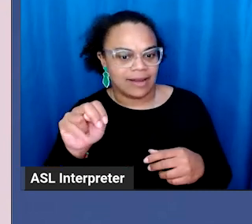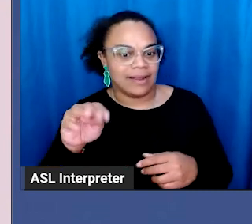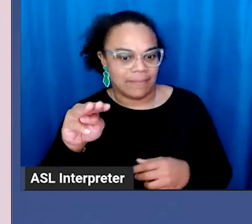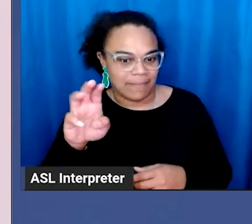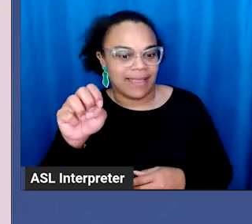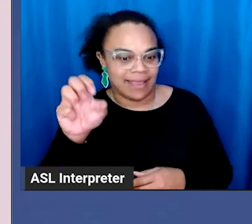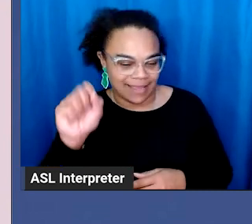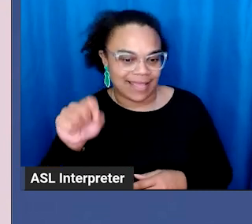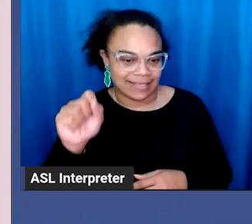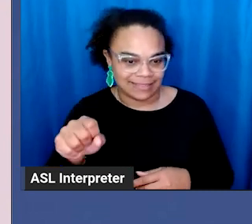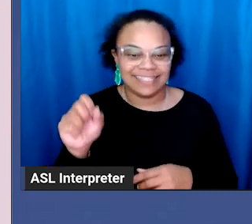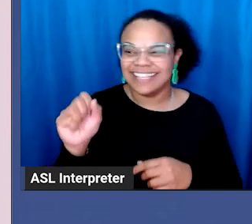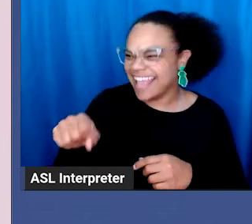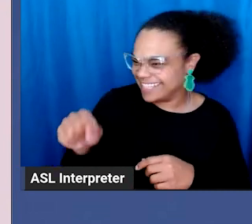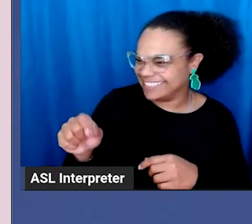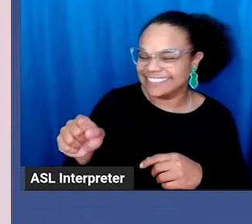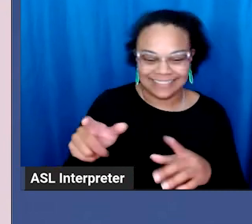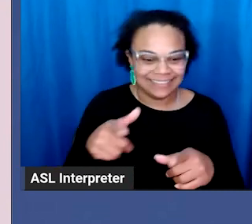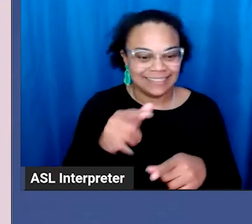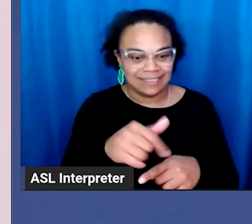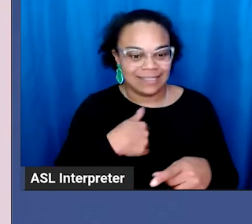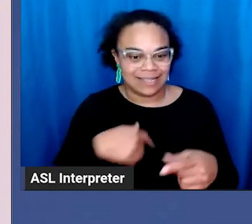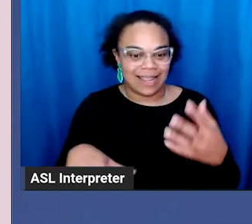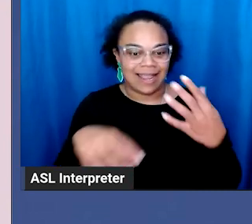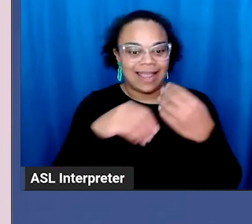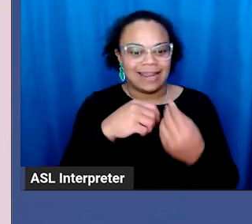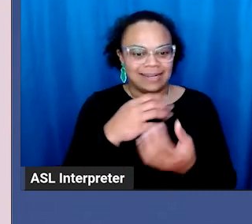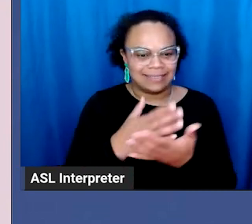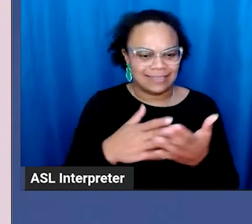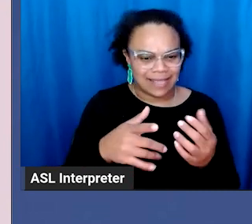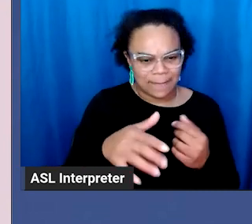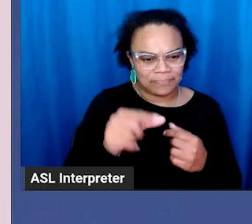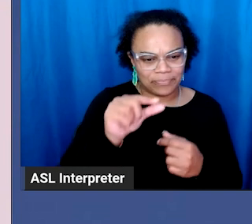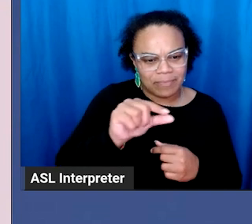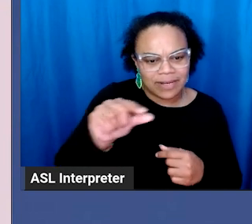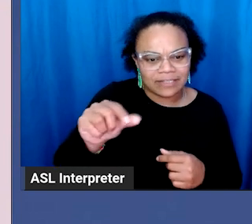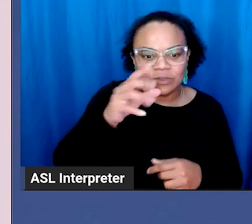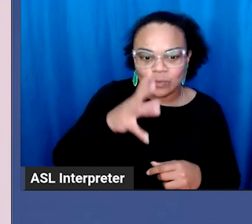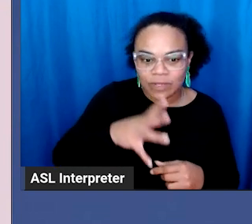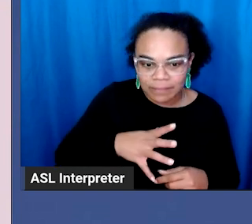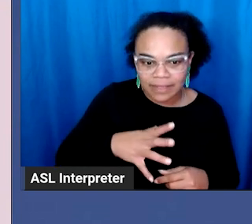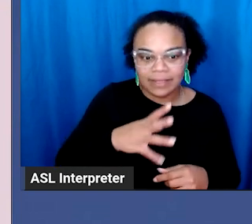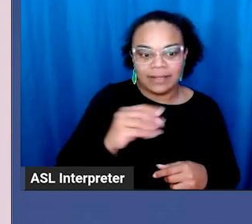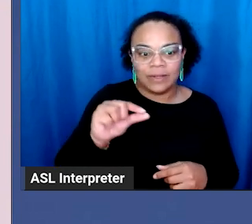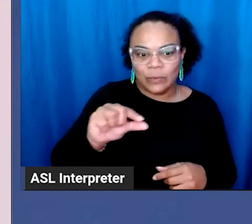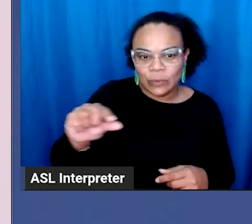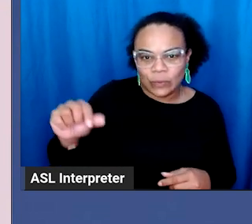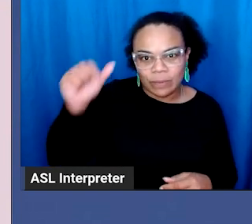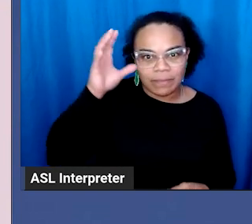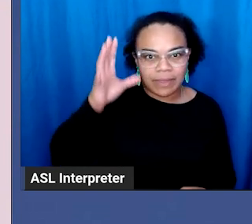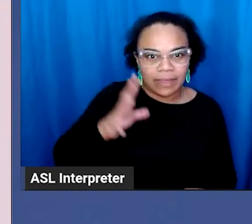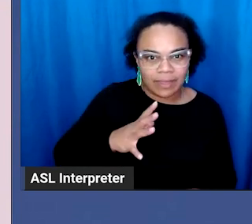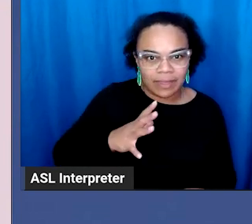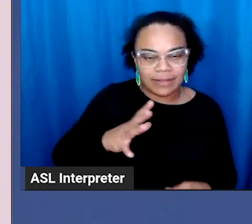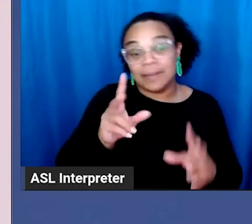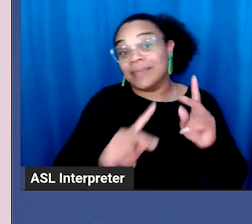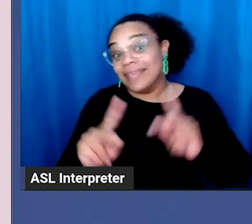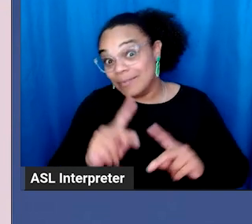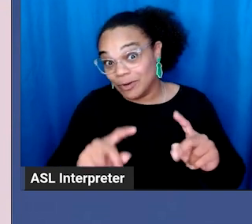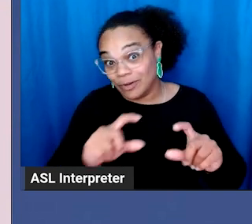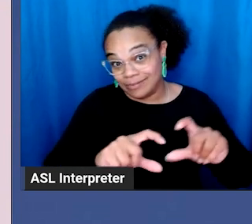yes. And Okay. then I added like some miniature women and men or